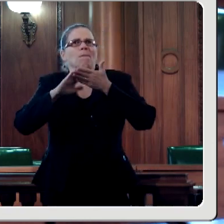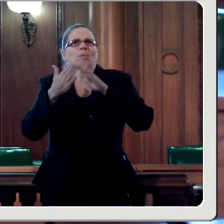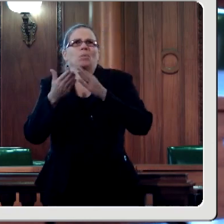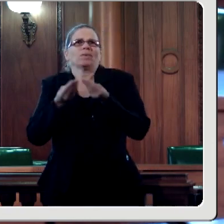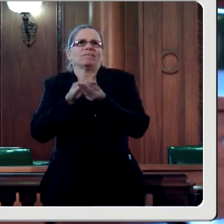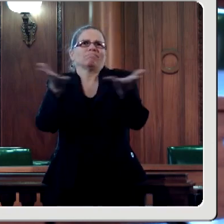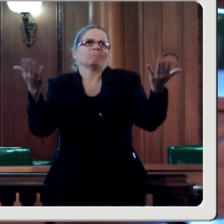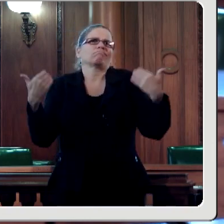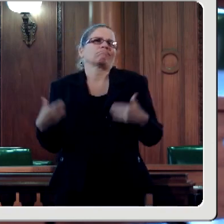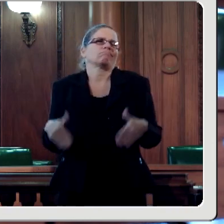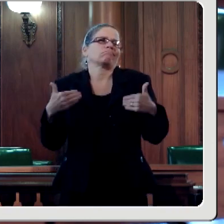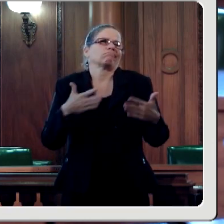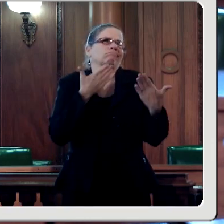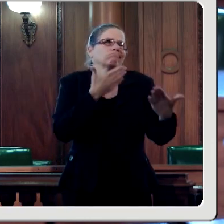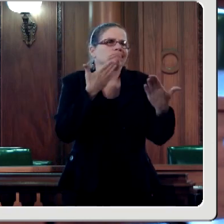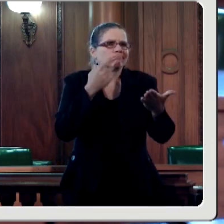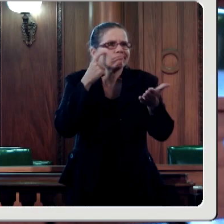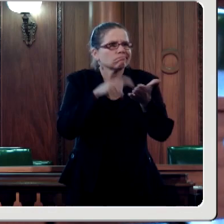information out.